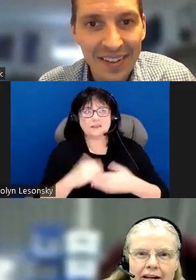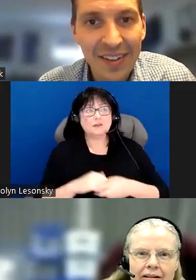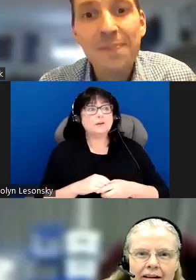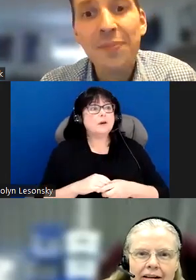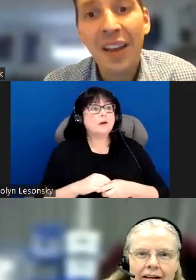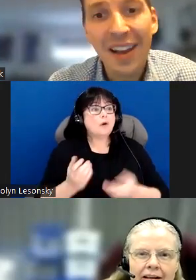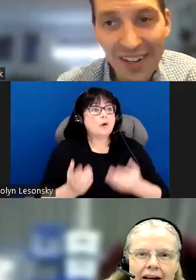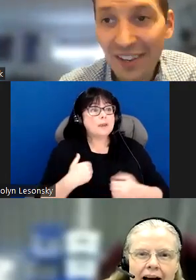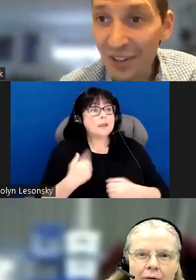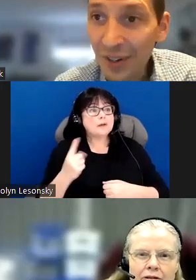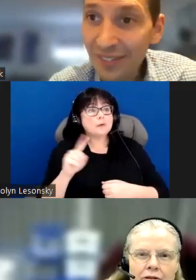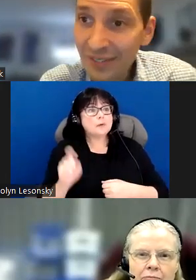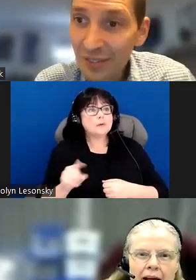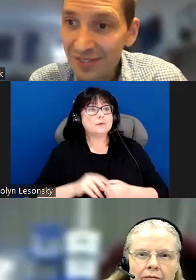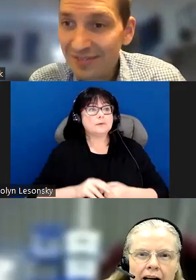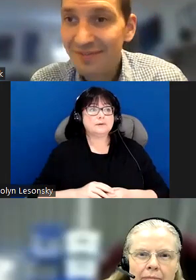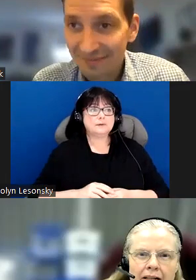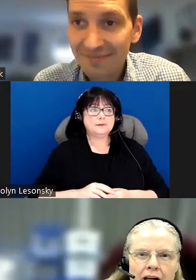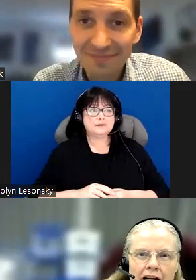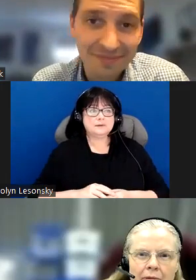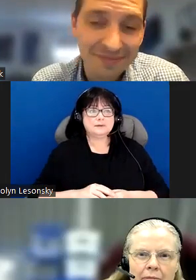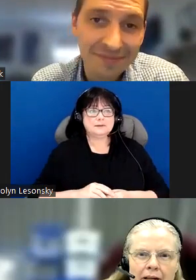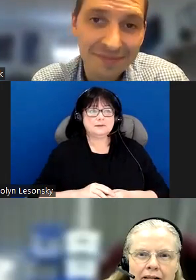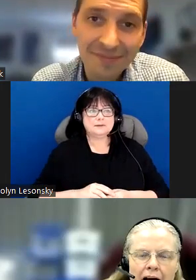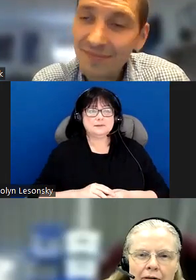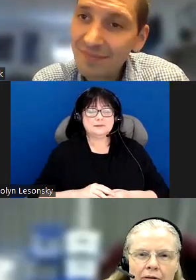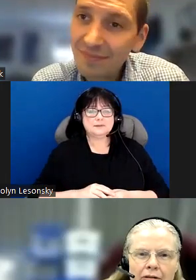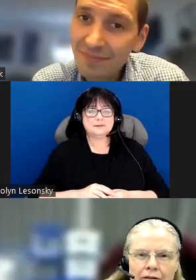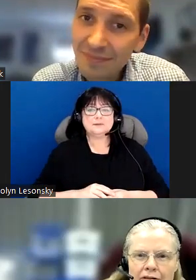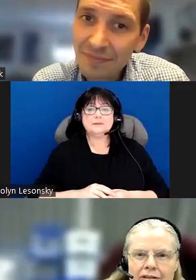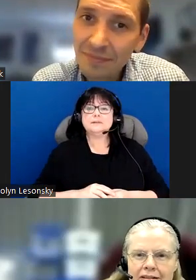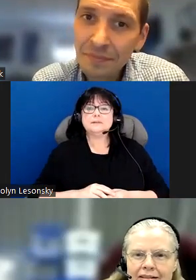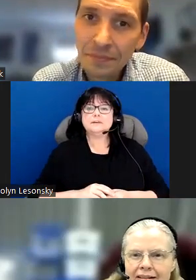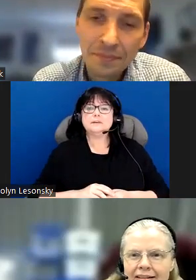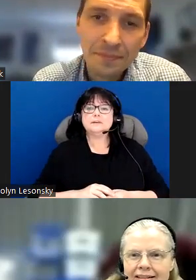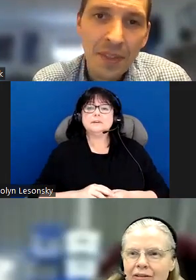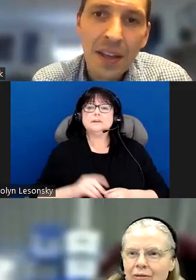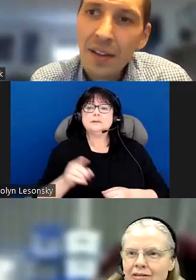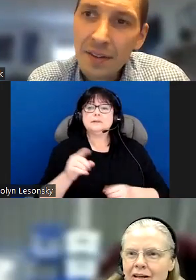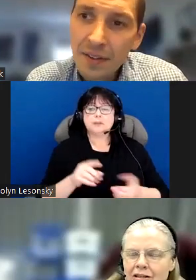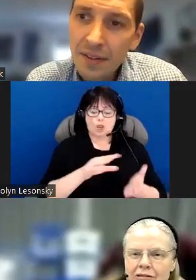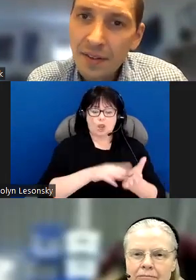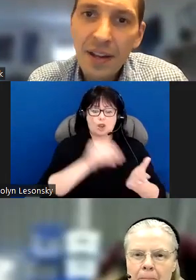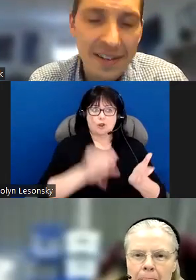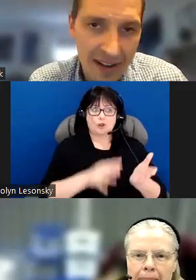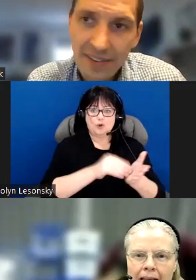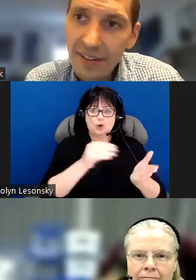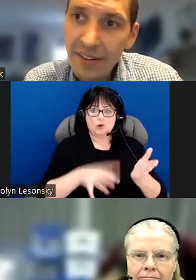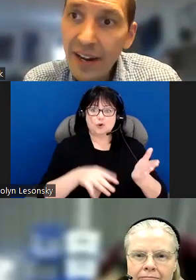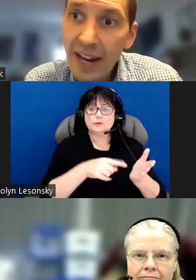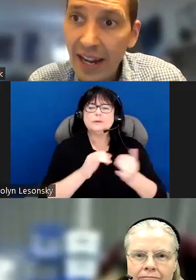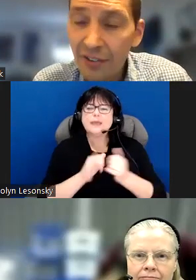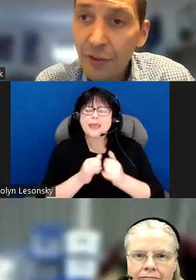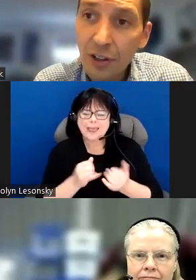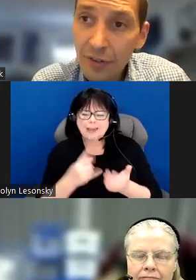question in there. I think How I would see. you recommend talking about mental health with learners? Is that the one you saw too? I